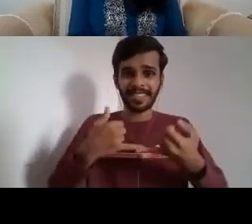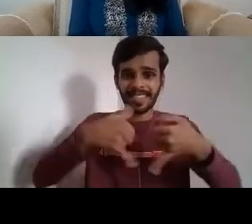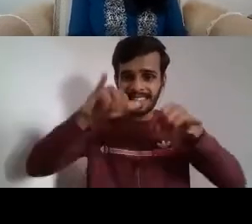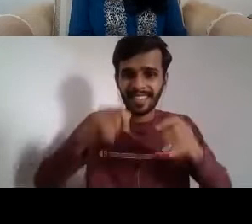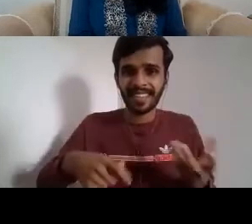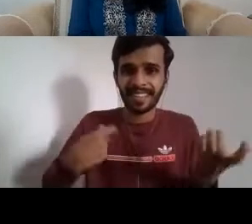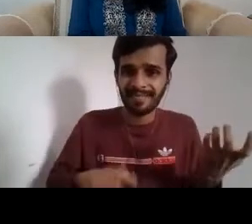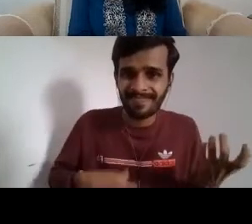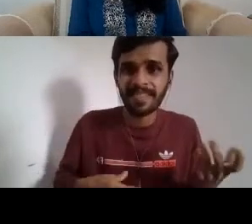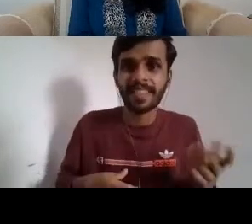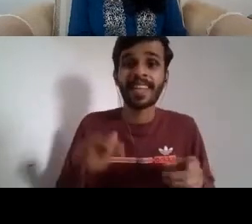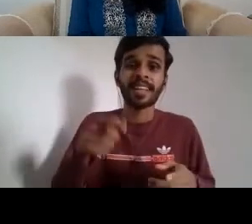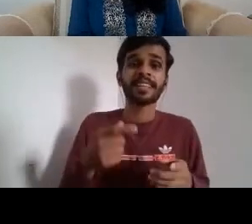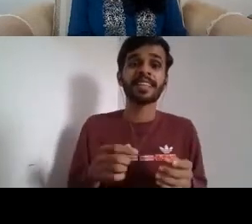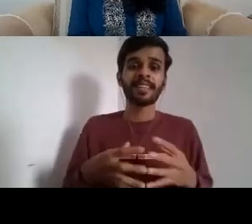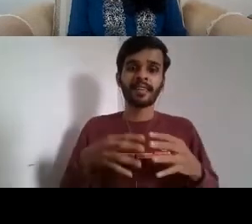on a Western rock recording.